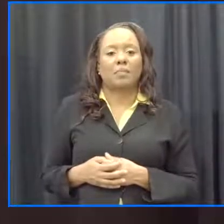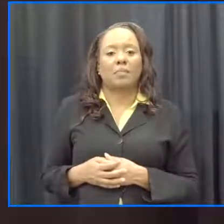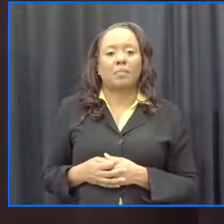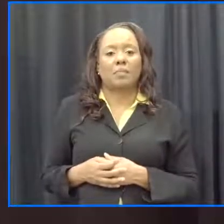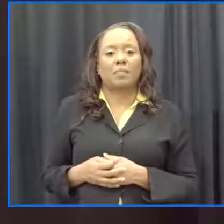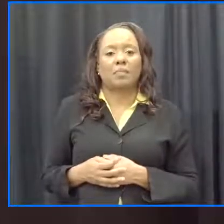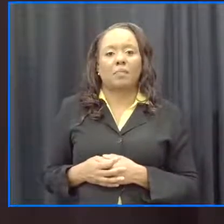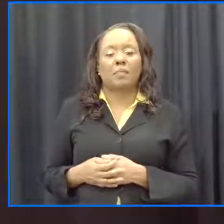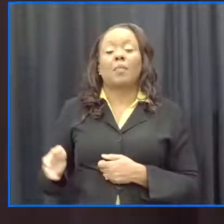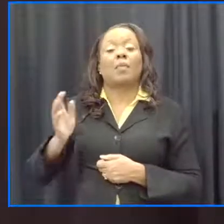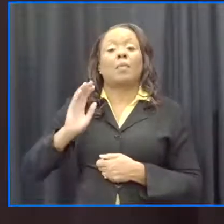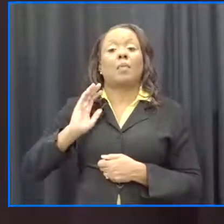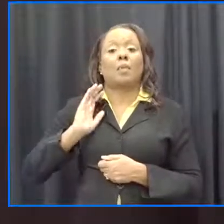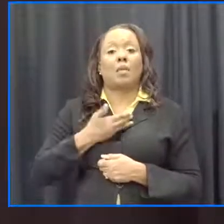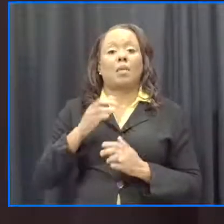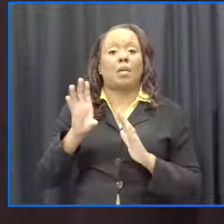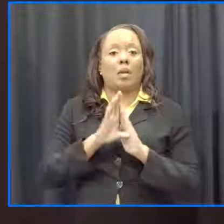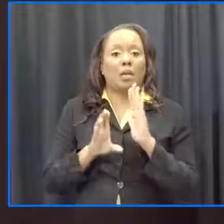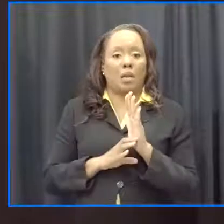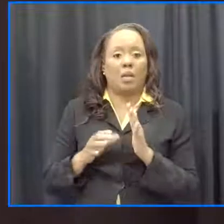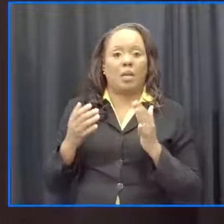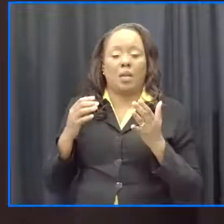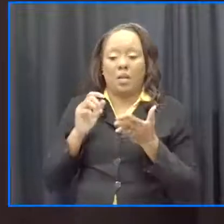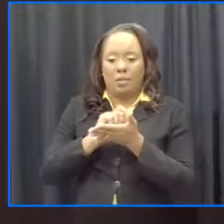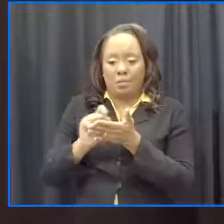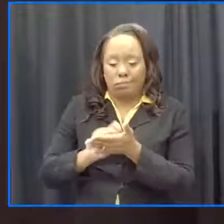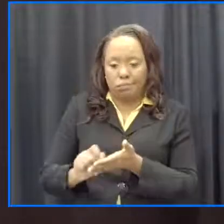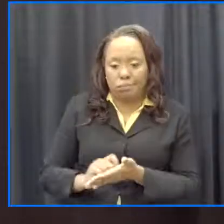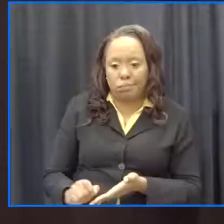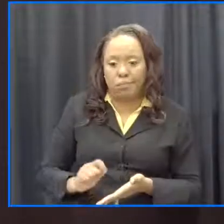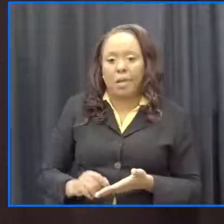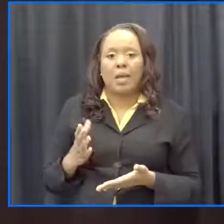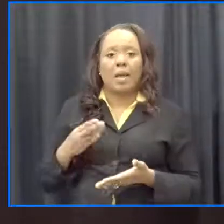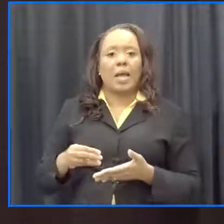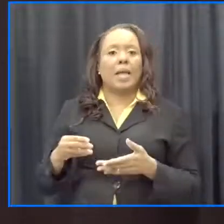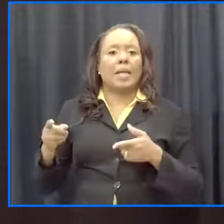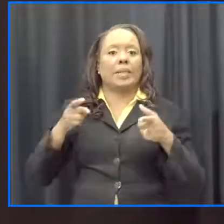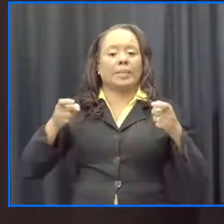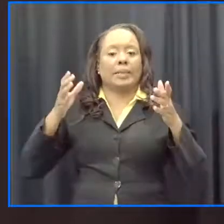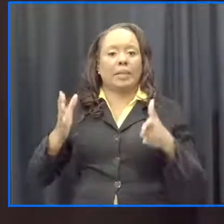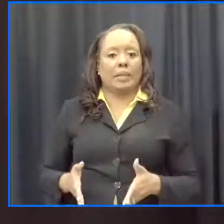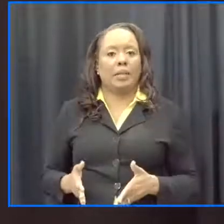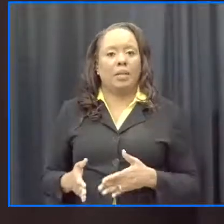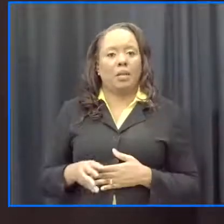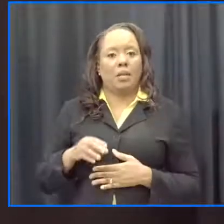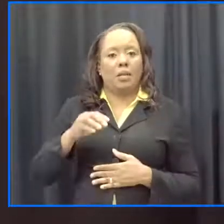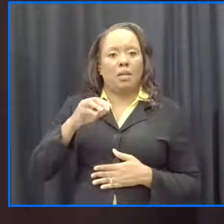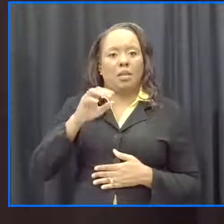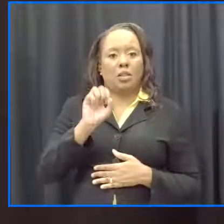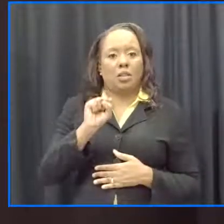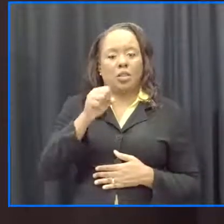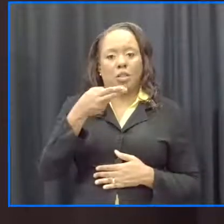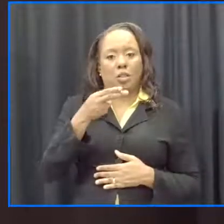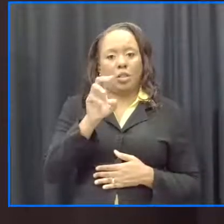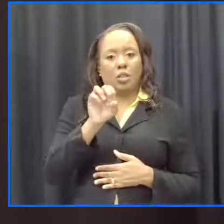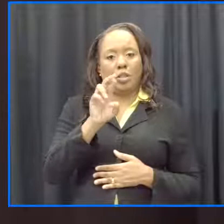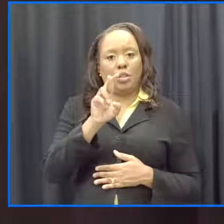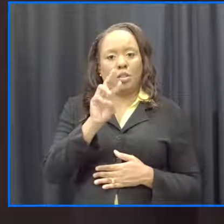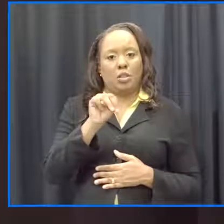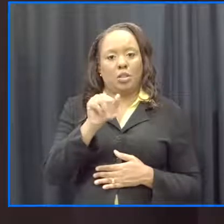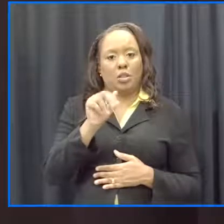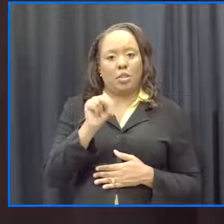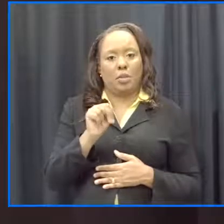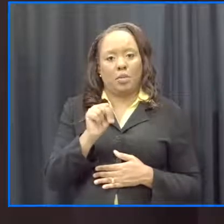Honorable Mr. Justice Sherman Moore, CHB, a retired Justice of Appeal, as legal draftsman to